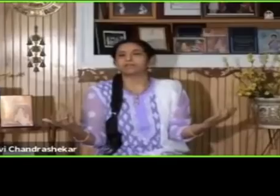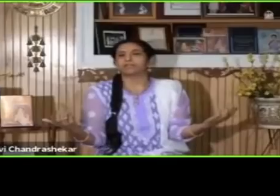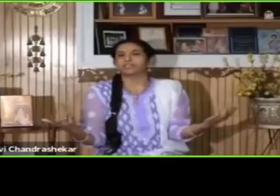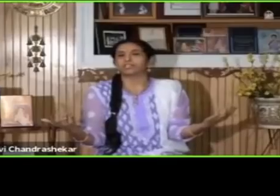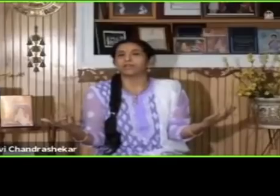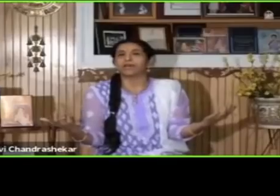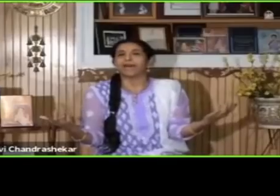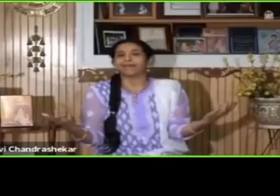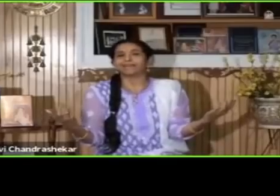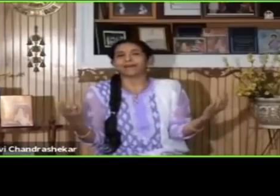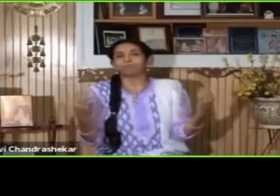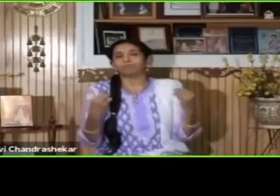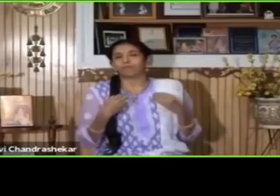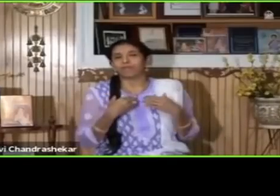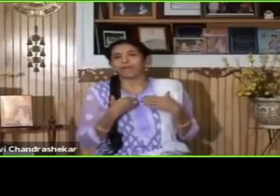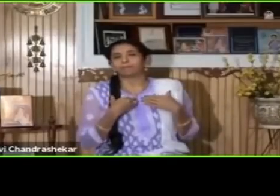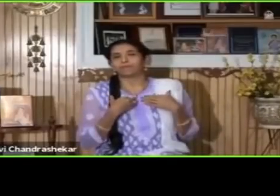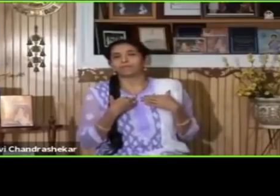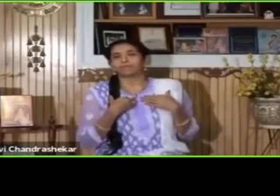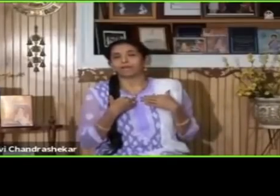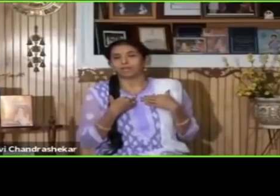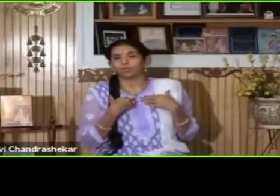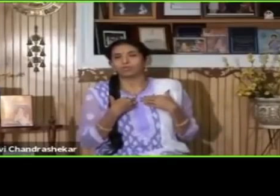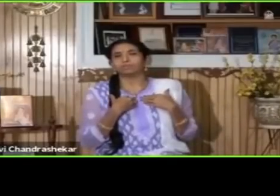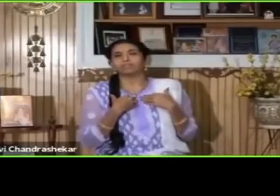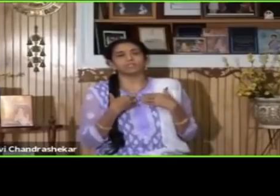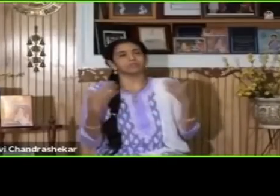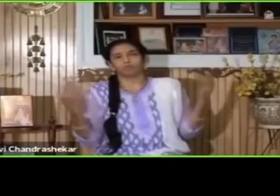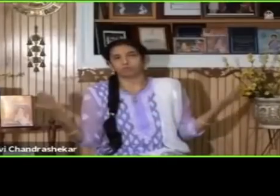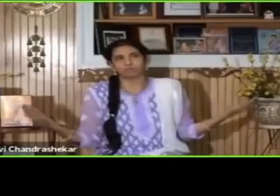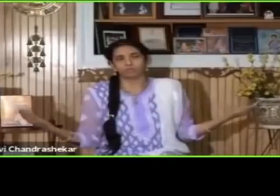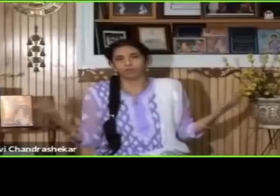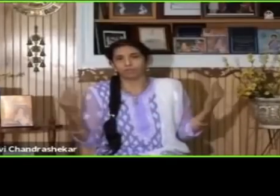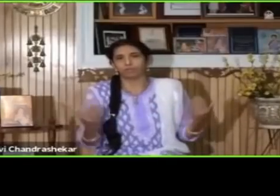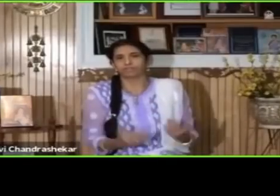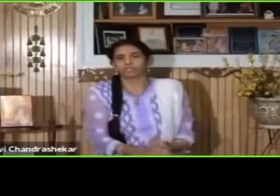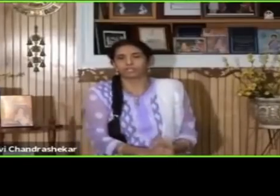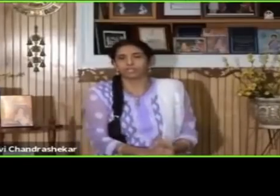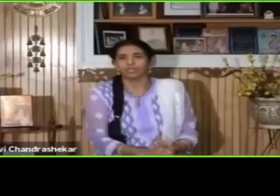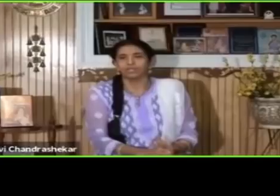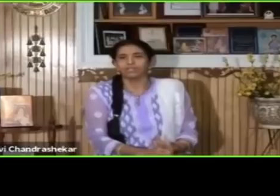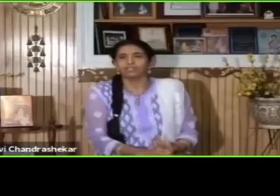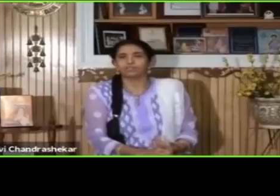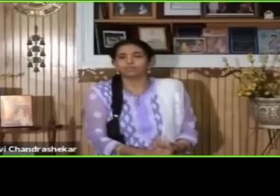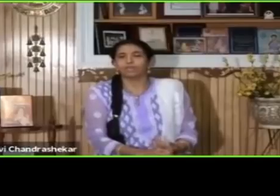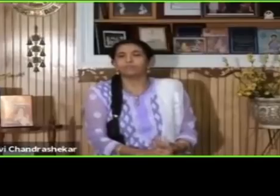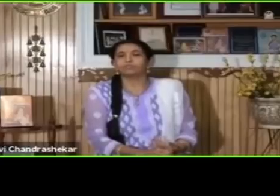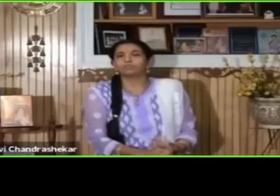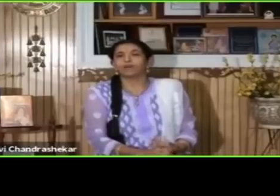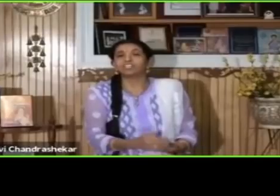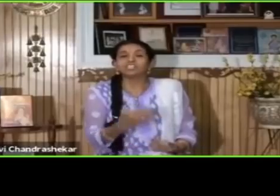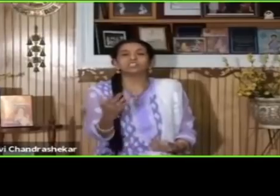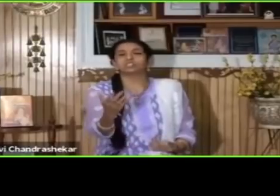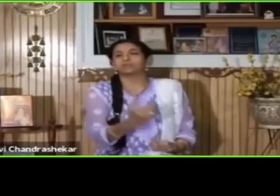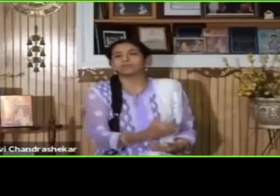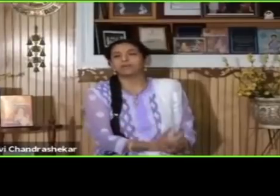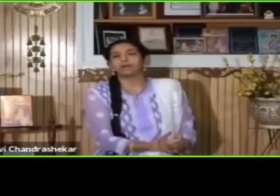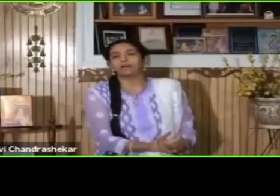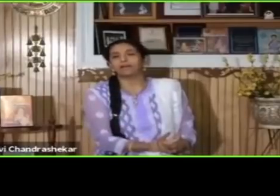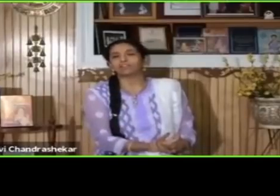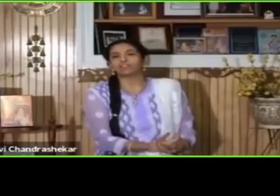brilliant artists. And I'll be very happy in my own limited or small capacity to be able to